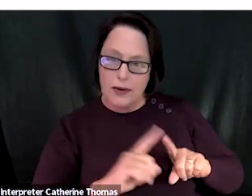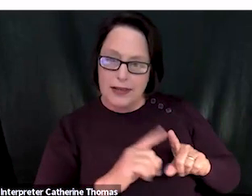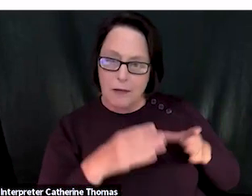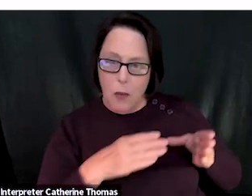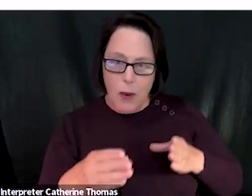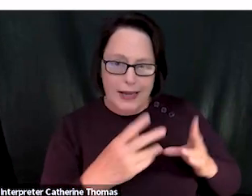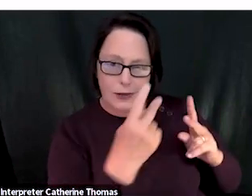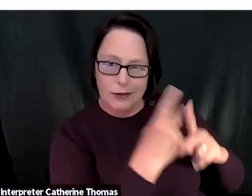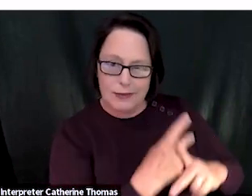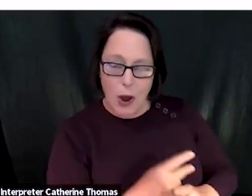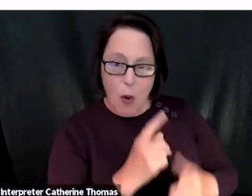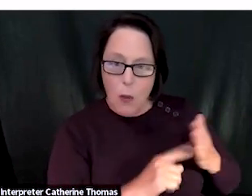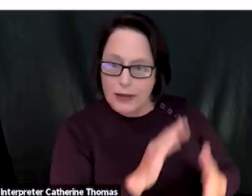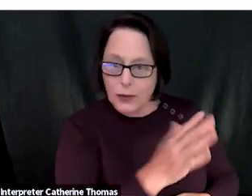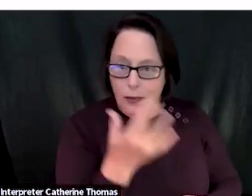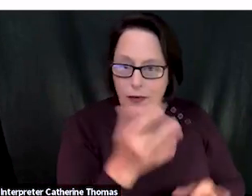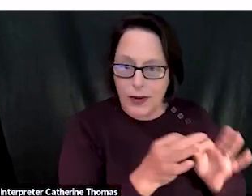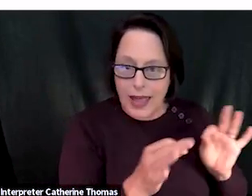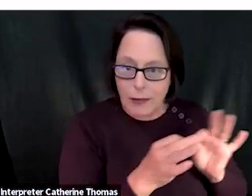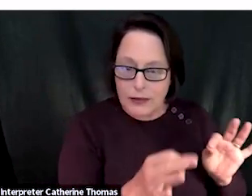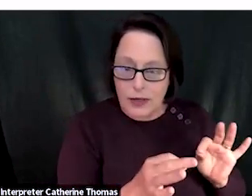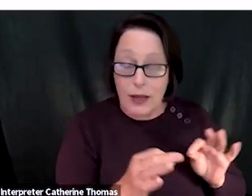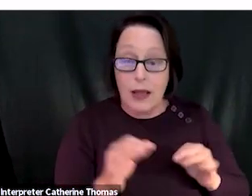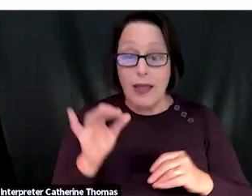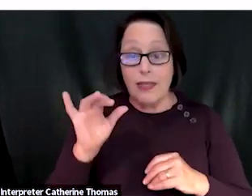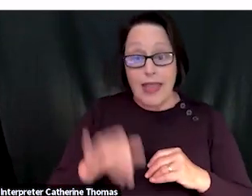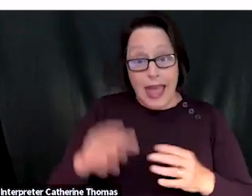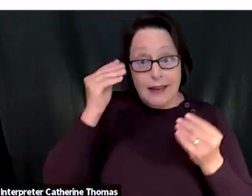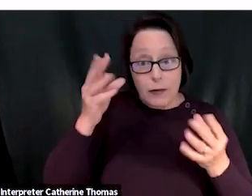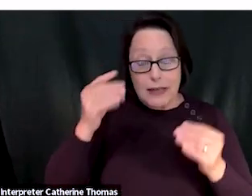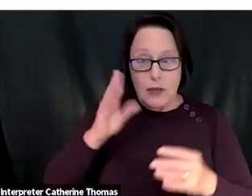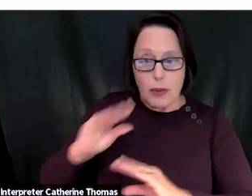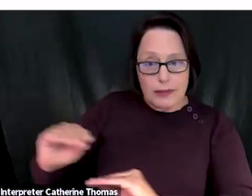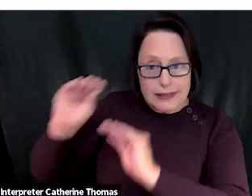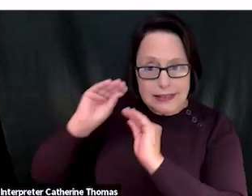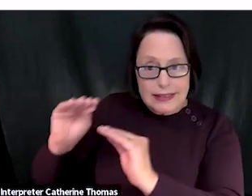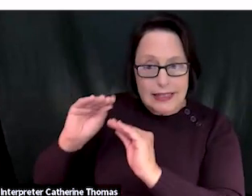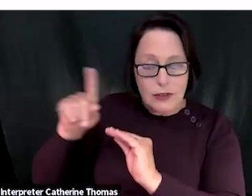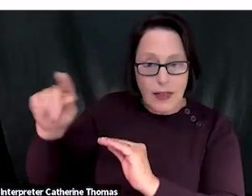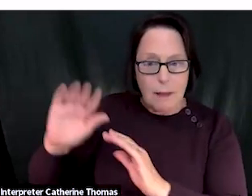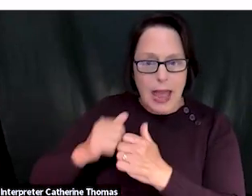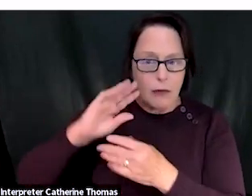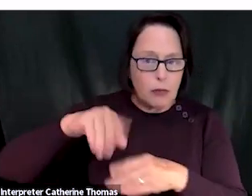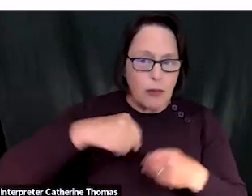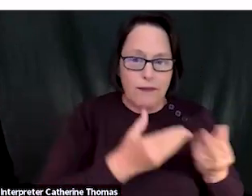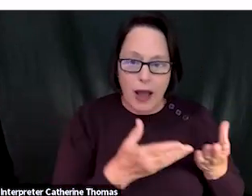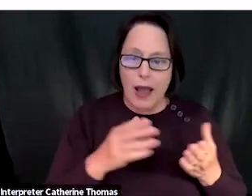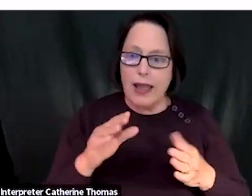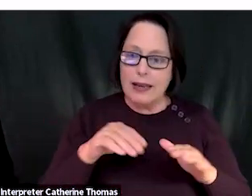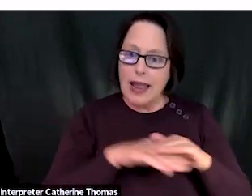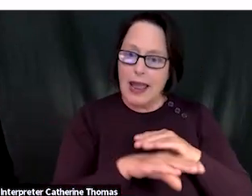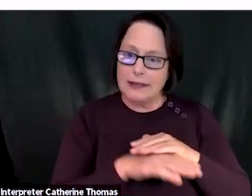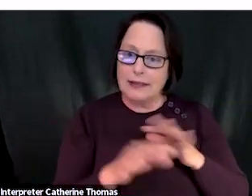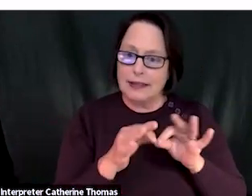these different formats to train others on how to provide language access services.